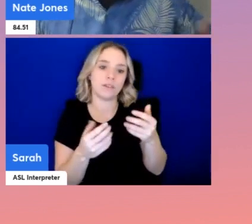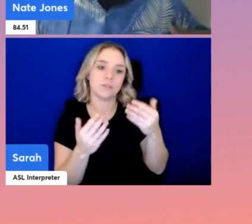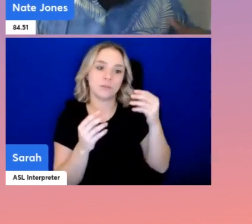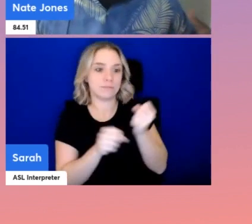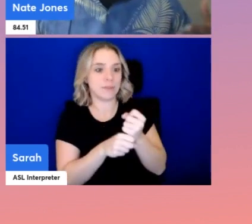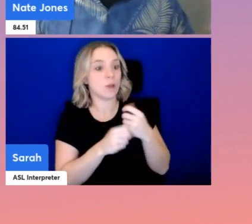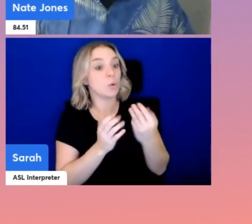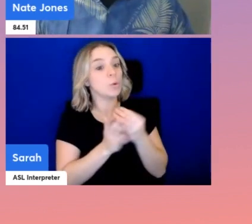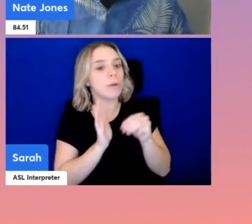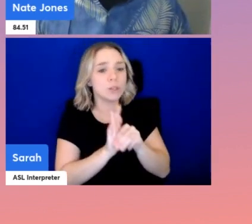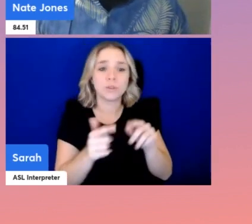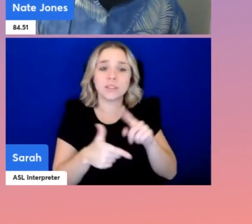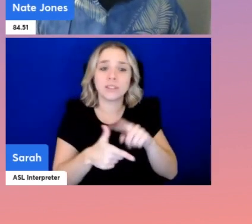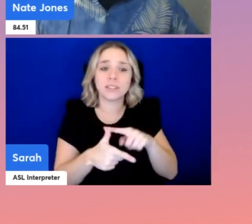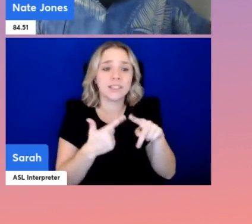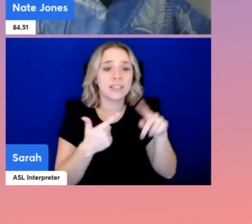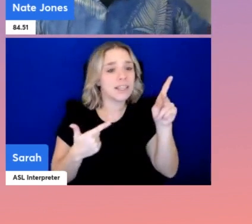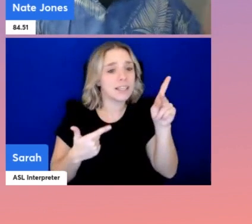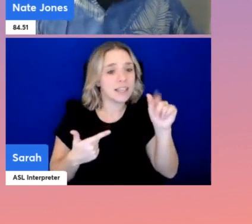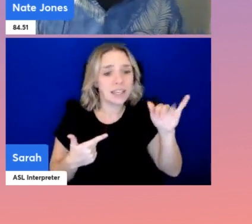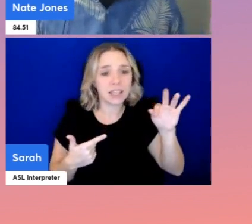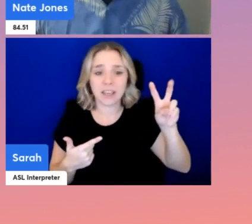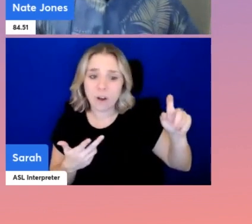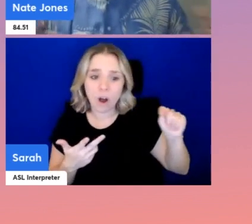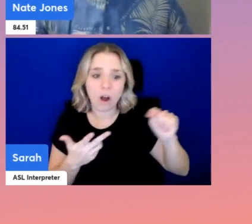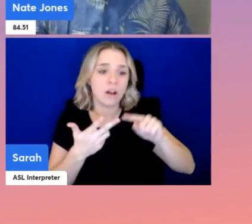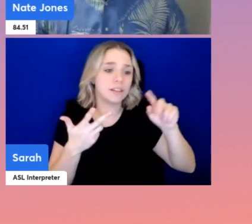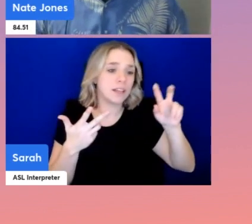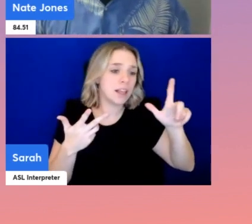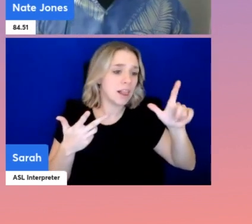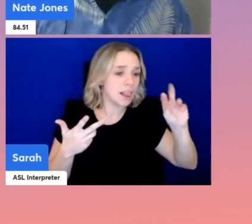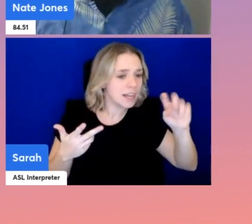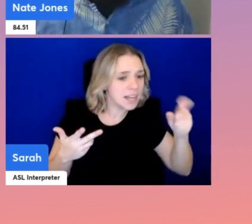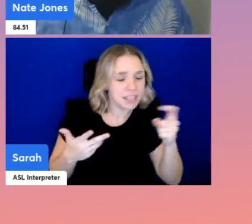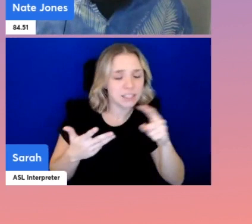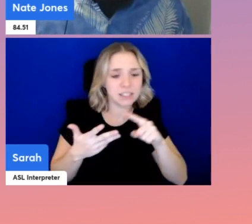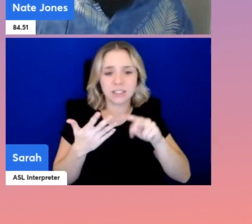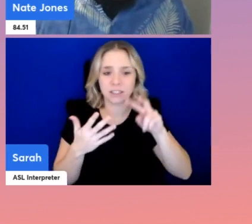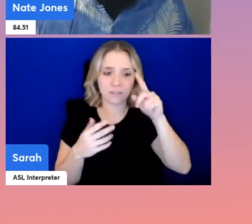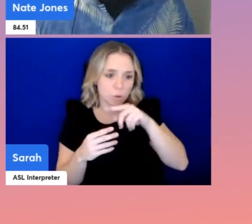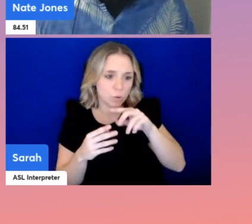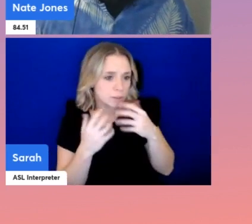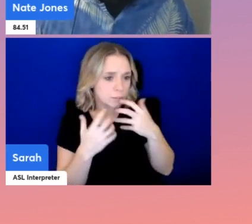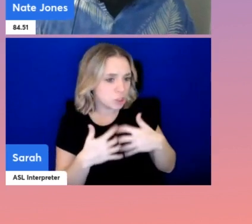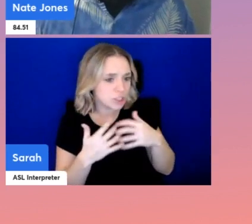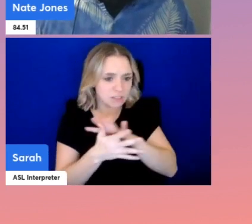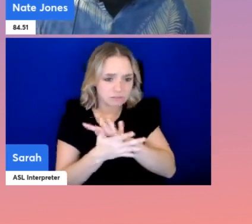got Linux virtual machines, all sorts of things that other teams have added into this.